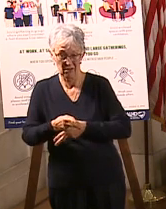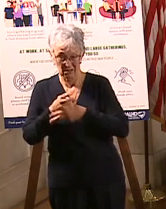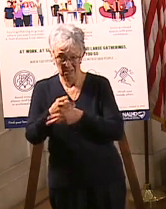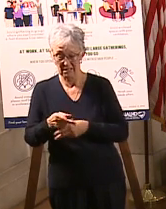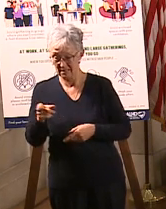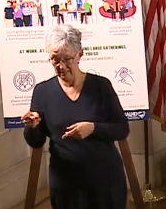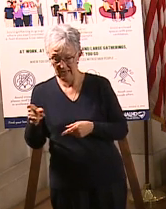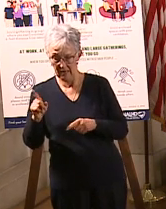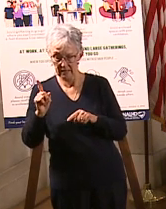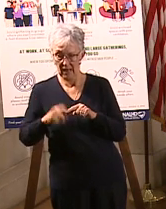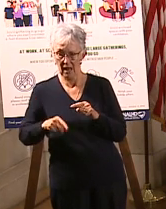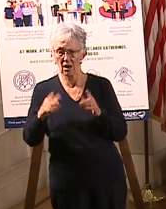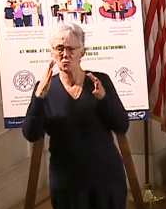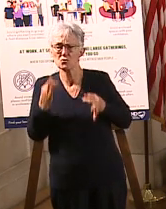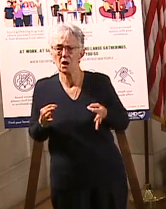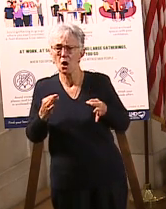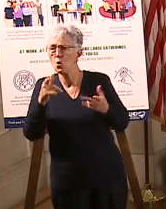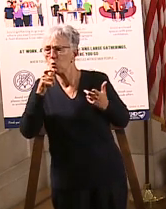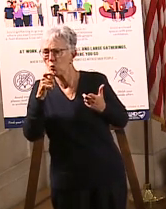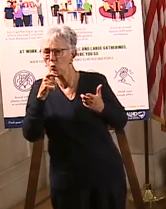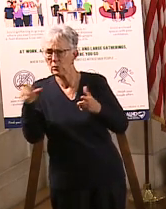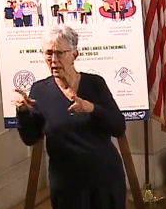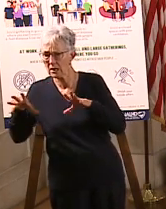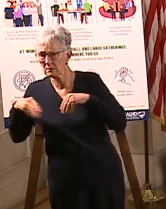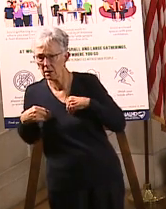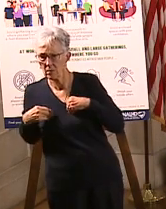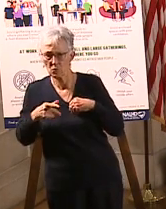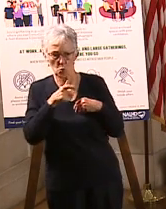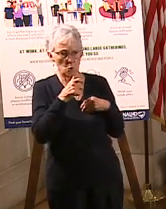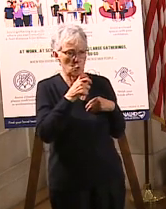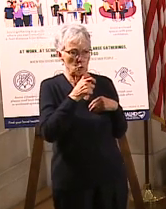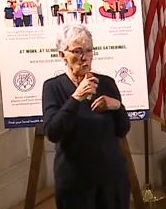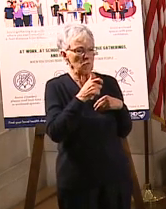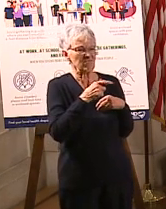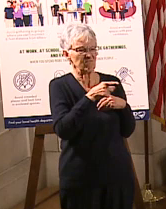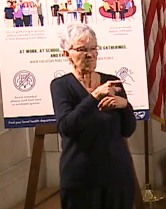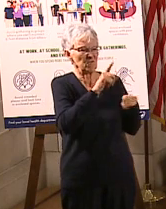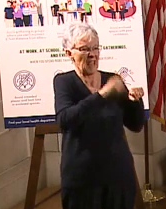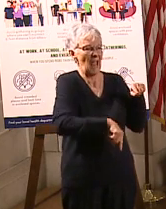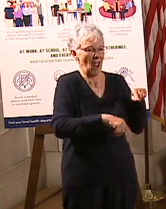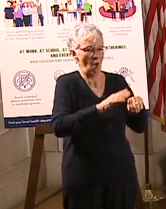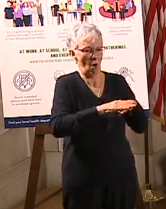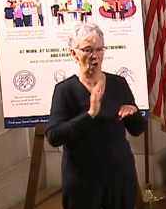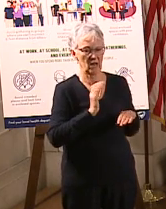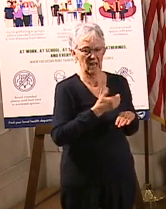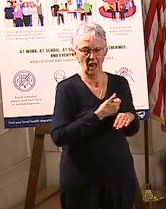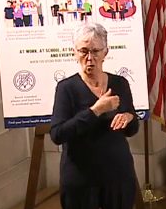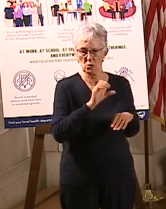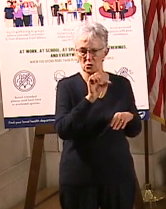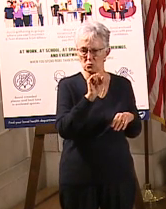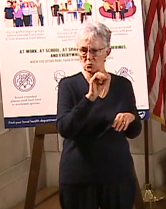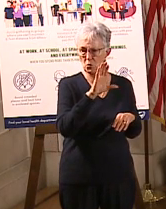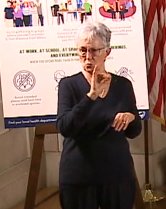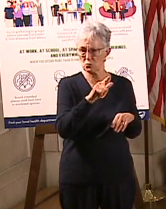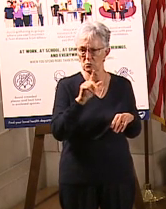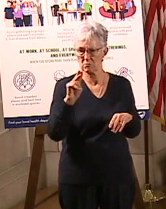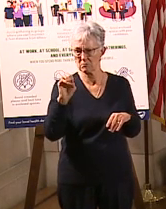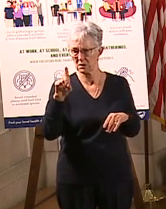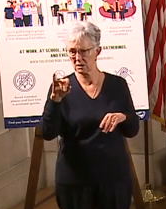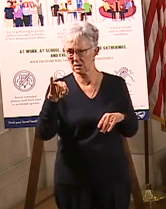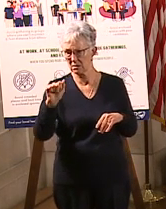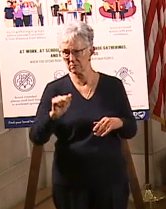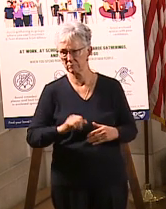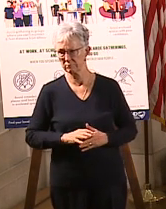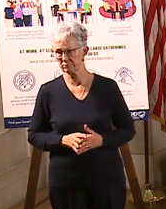decide who they're going to allow to be on and who they decide they're not going to allow to be on. Can you comment on the decision to commit $50 million towards the